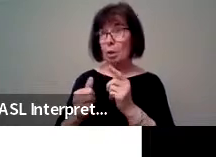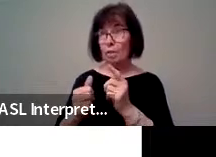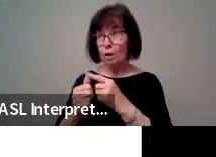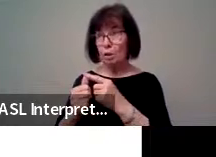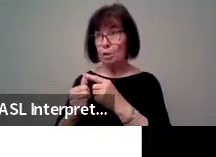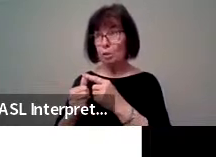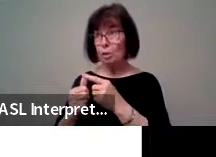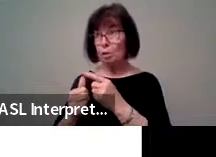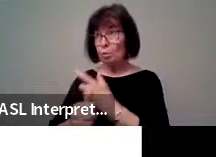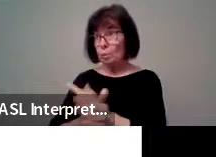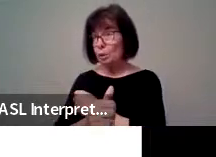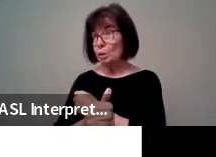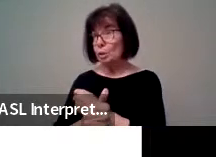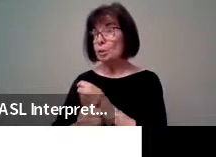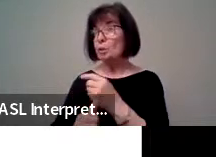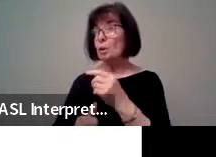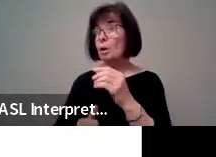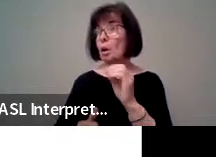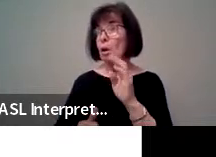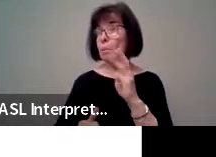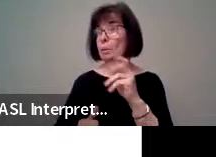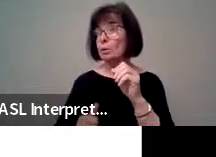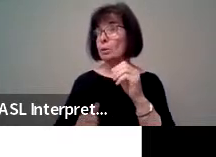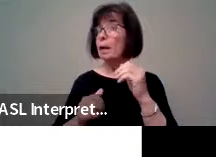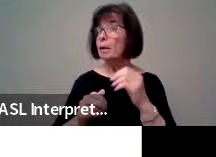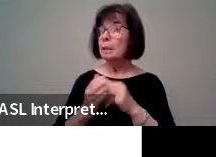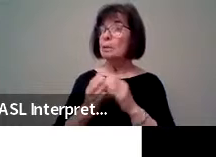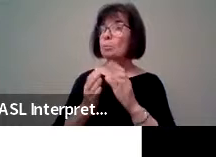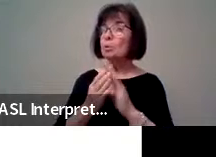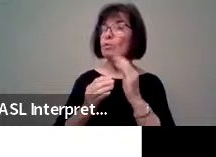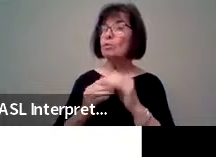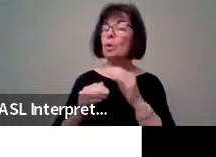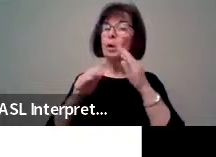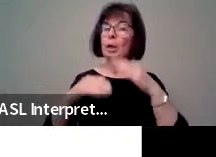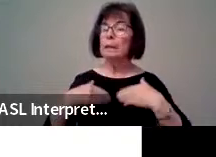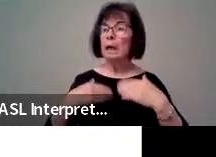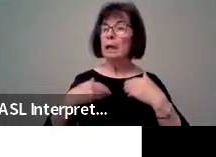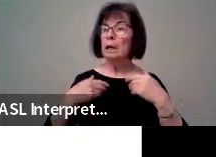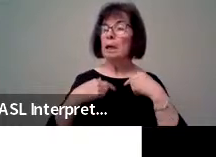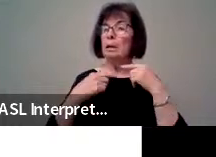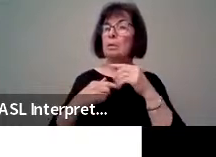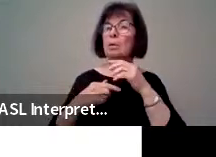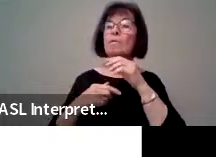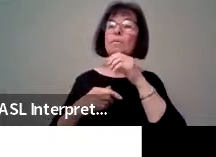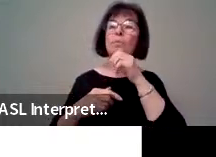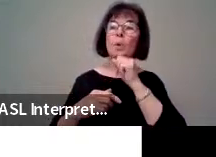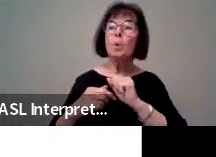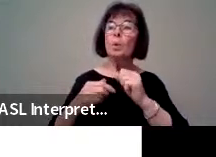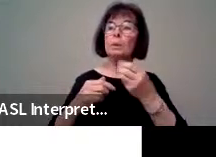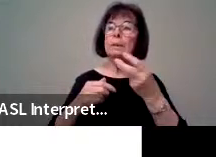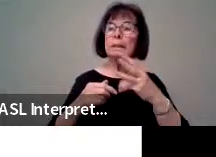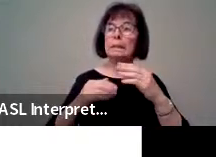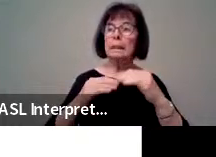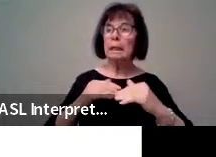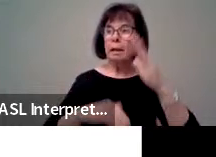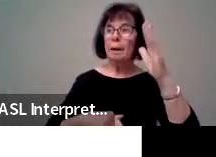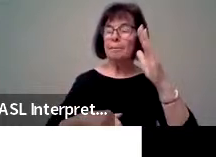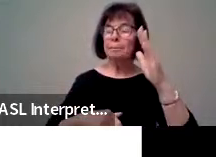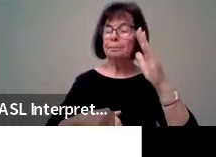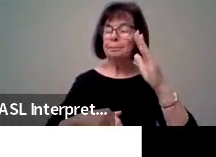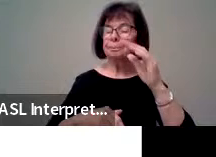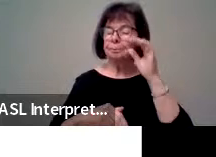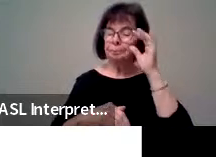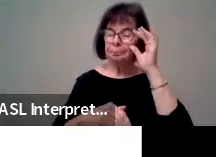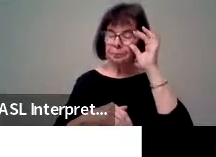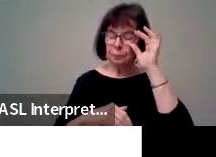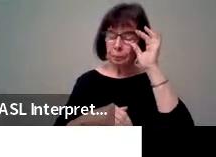approved down to age 16. And so, it's really, the question is when they get that first booster. And of course,